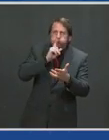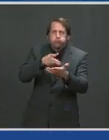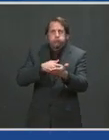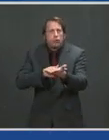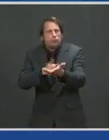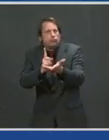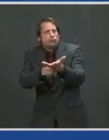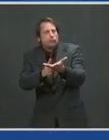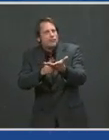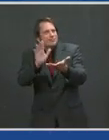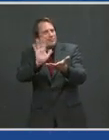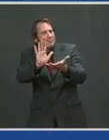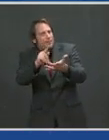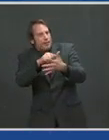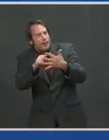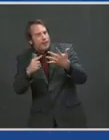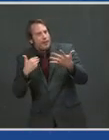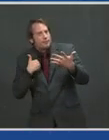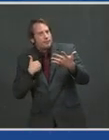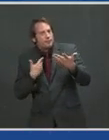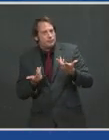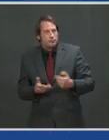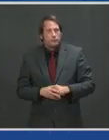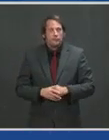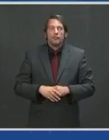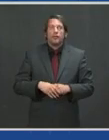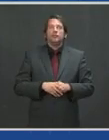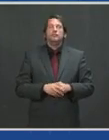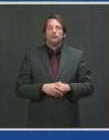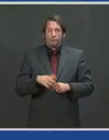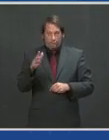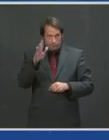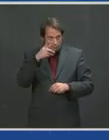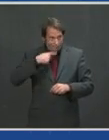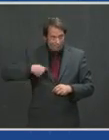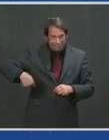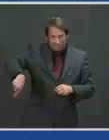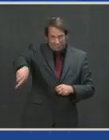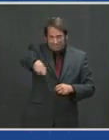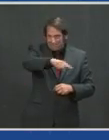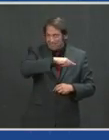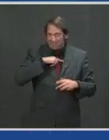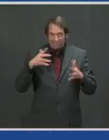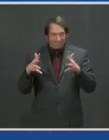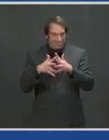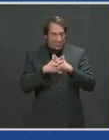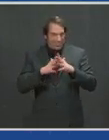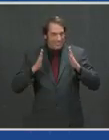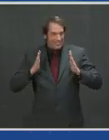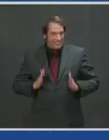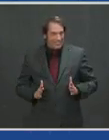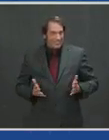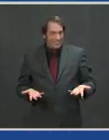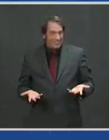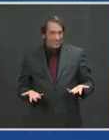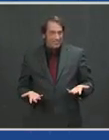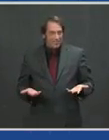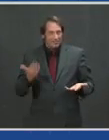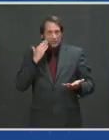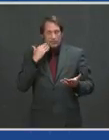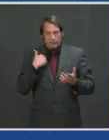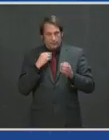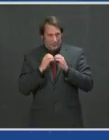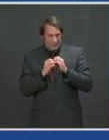view. We are America. We don't just fix for today. We build for